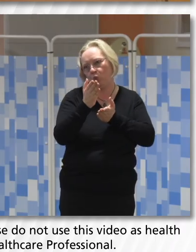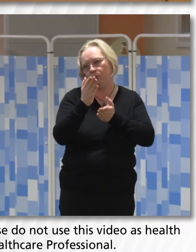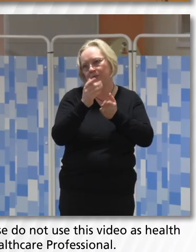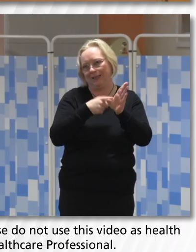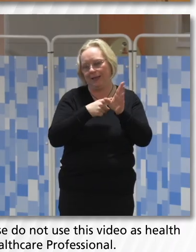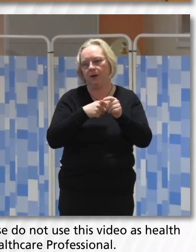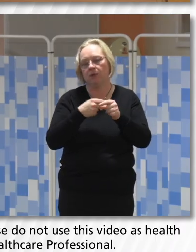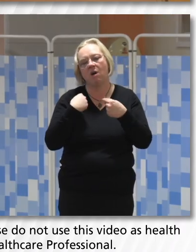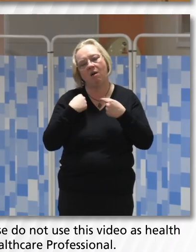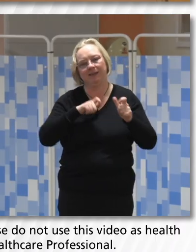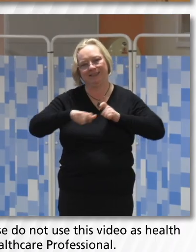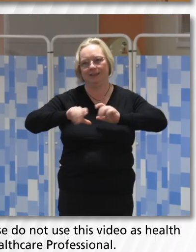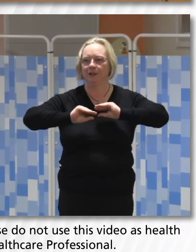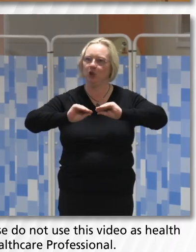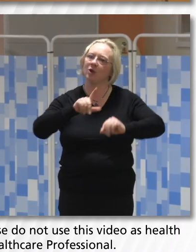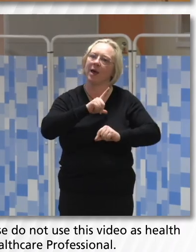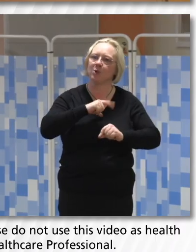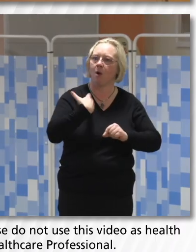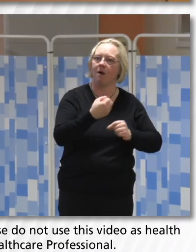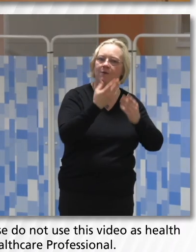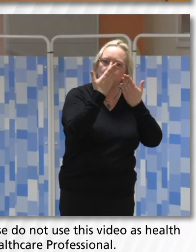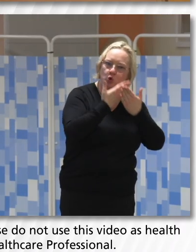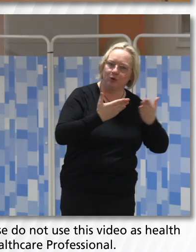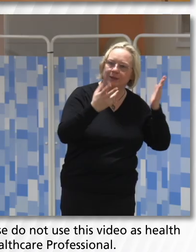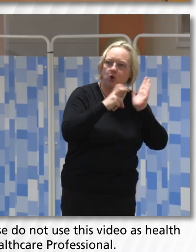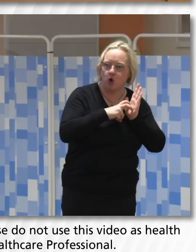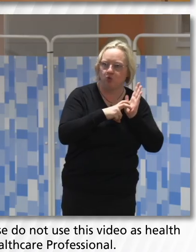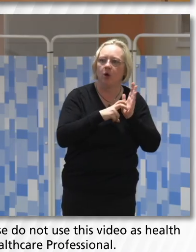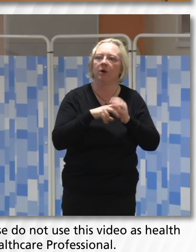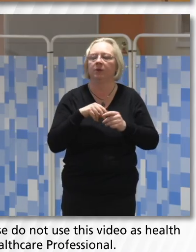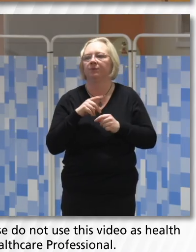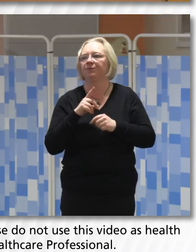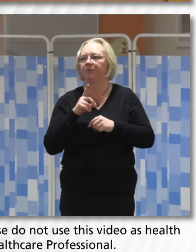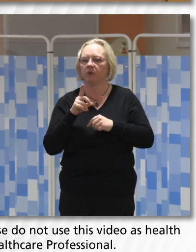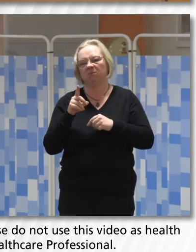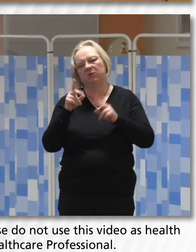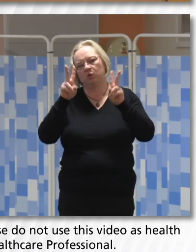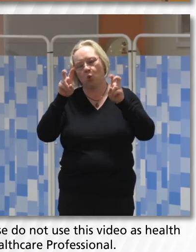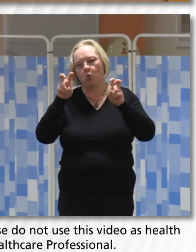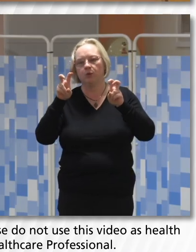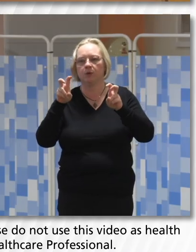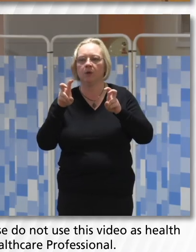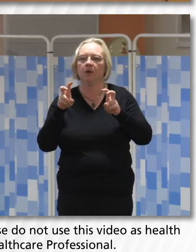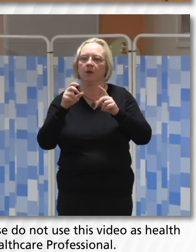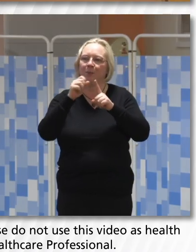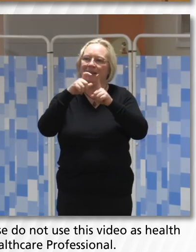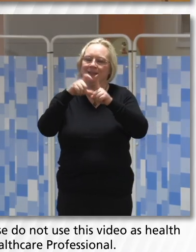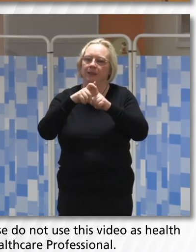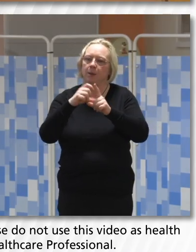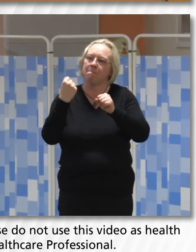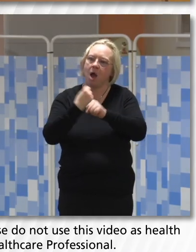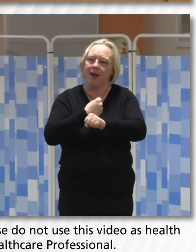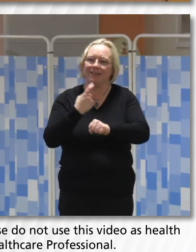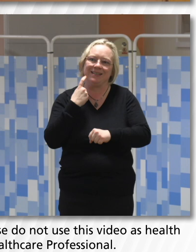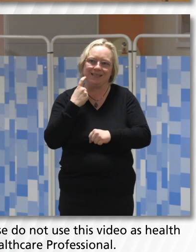on teaching on those. The company is called Training Made Easy that runs those for us. Parkinson's UK is the big